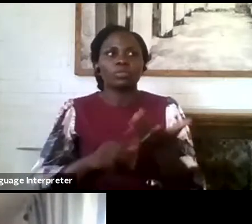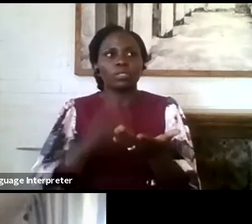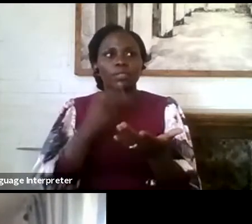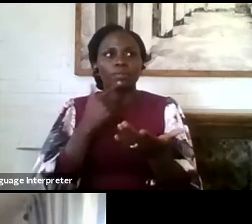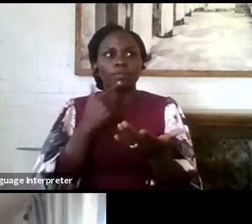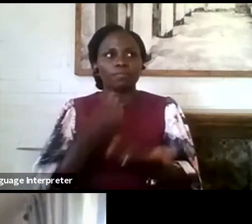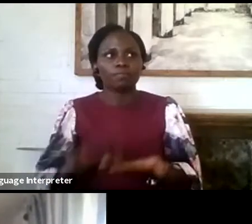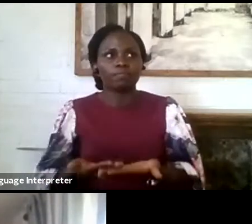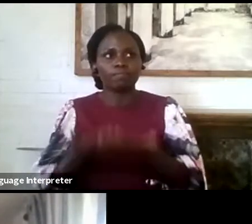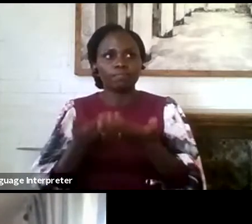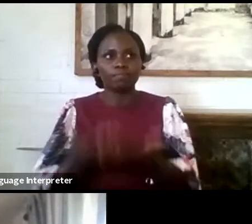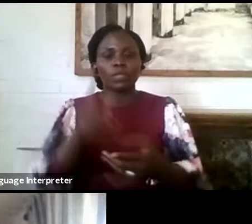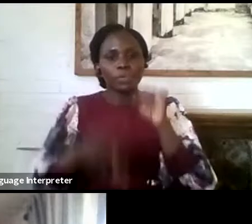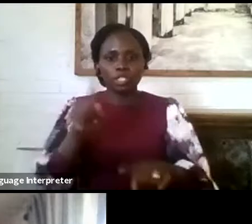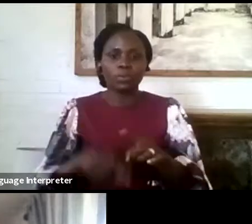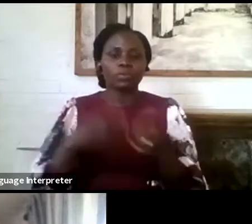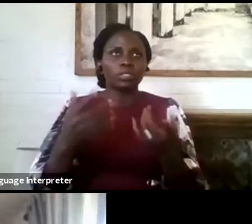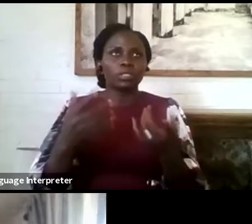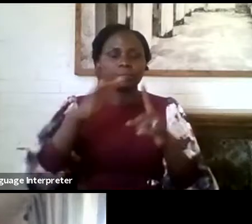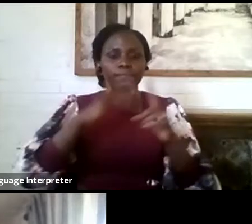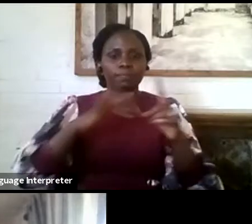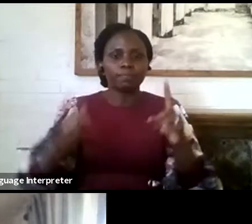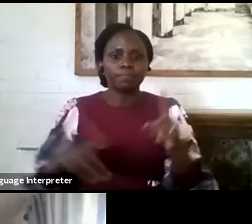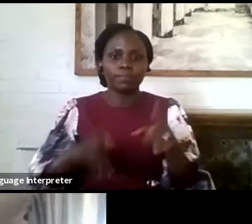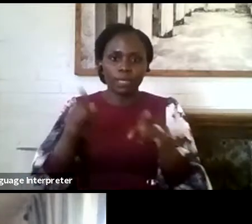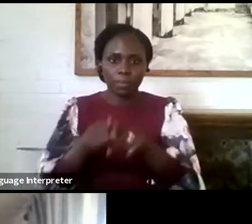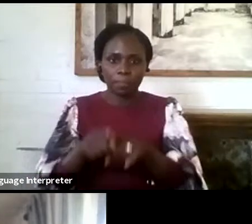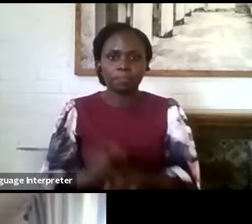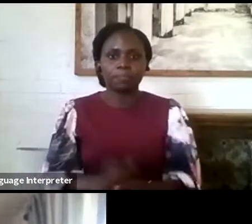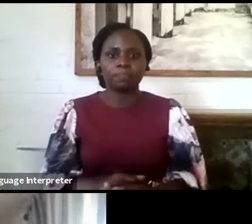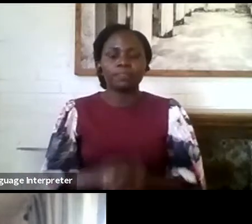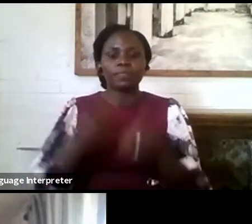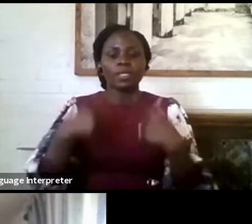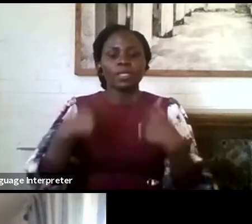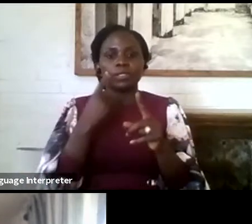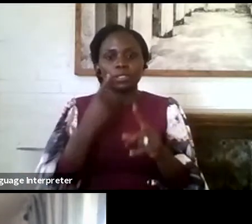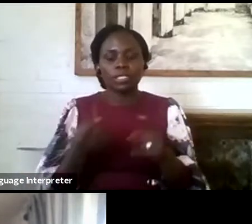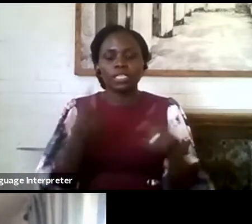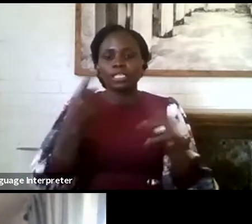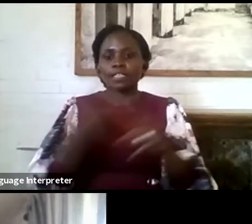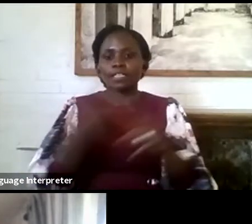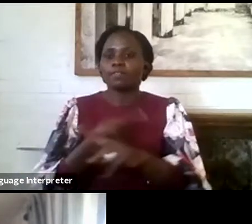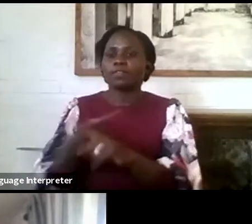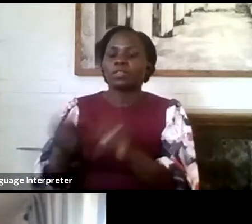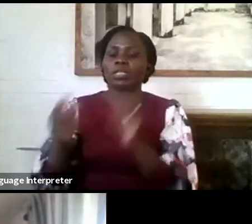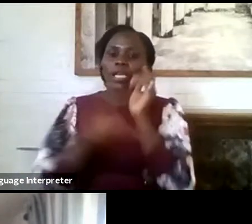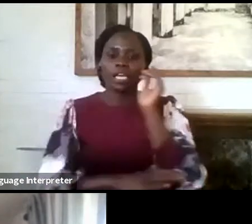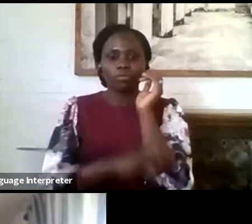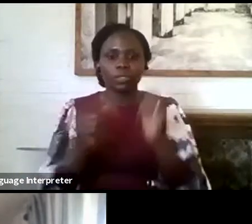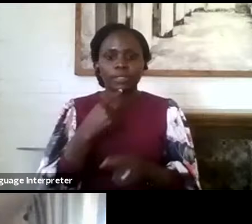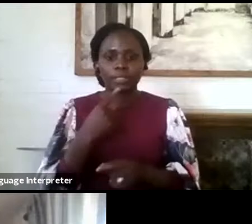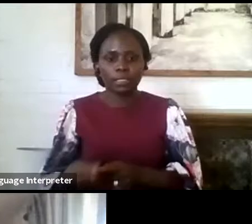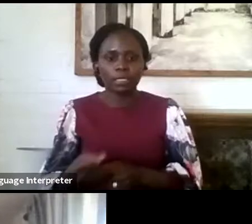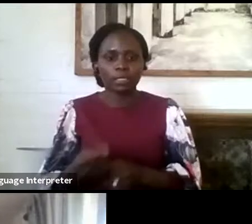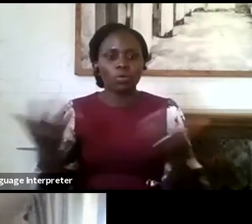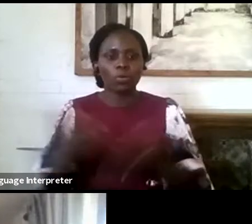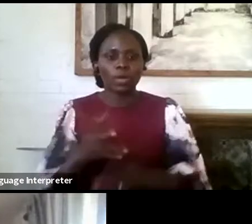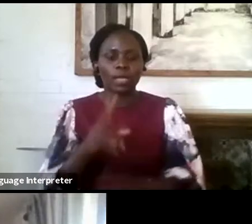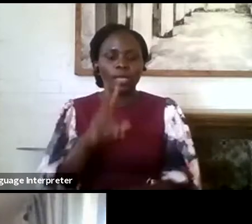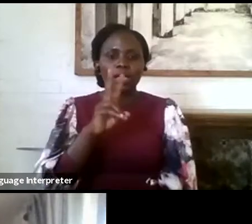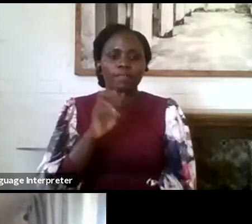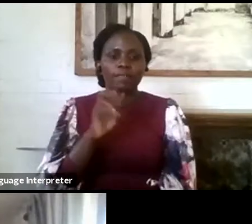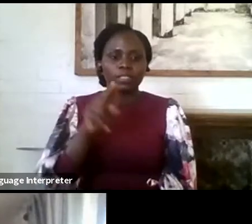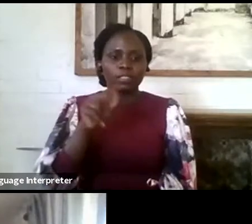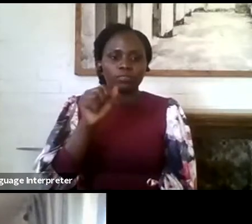dynamics too. We've seen this in several countries. I'll mention just a few. In Venezuela, digital identities